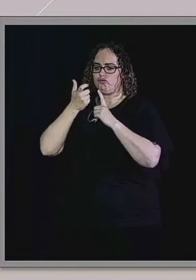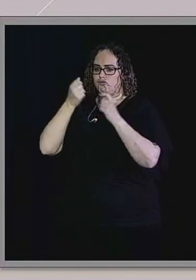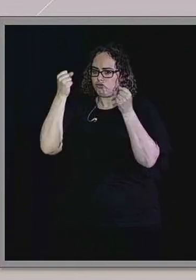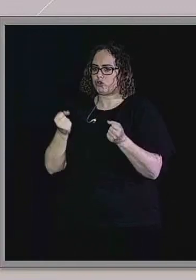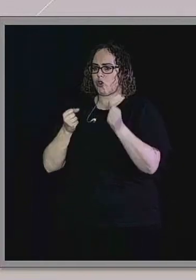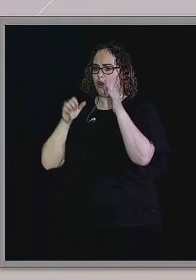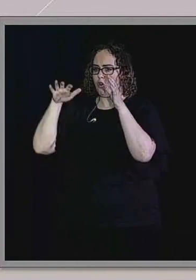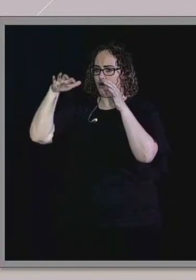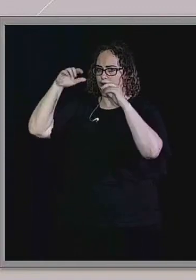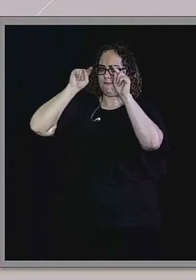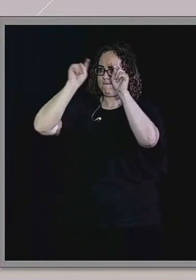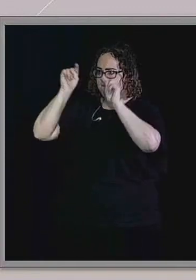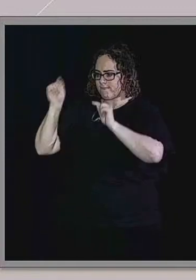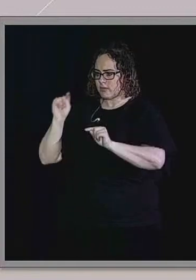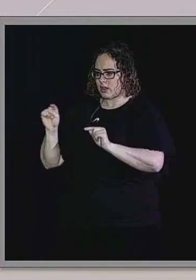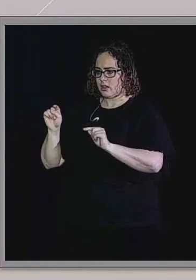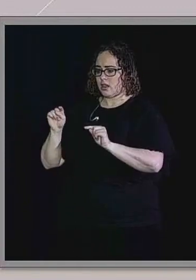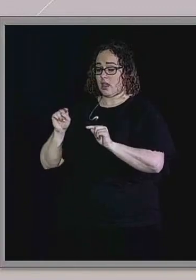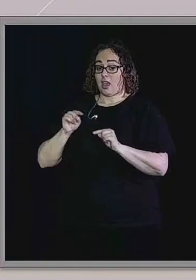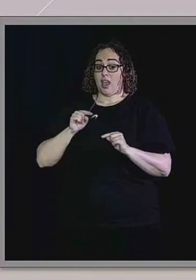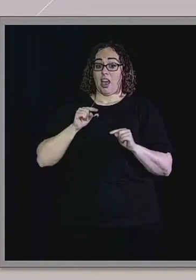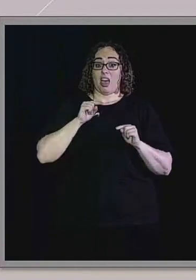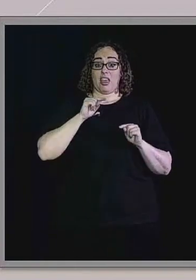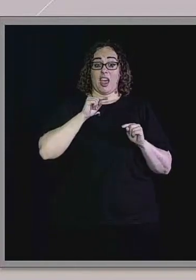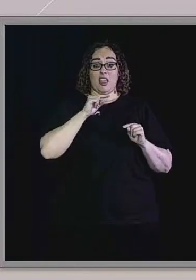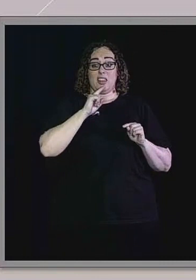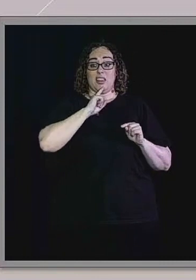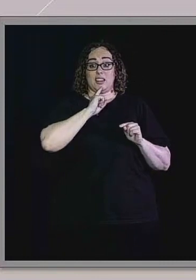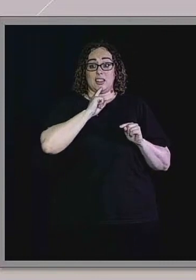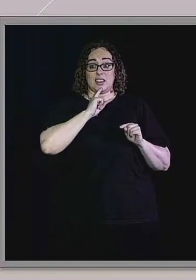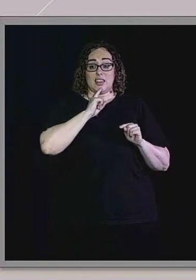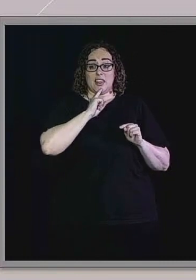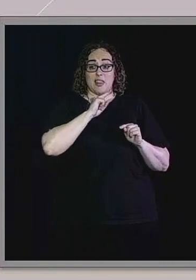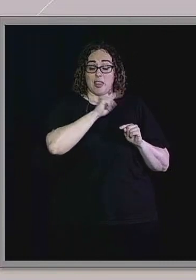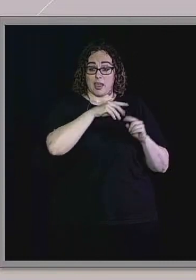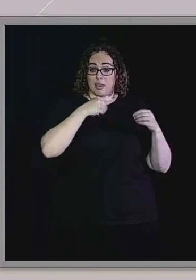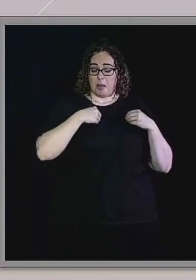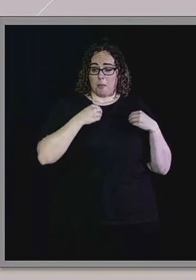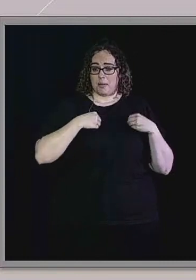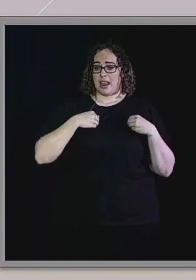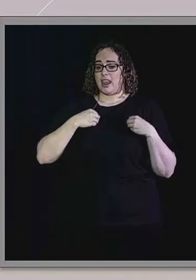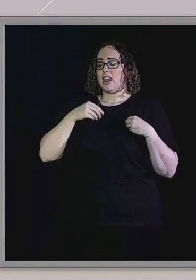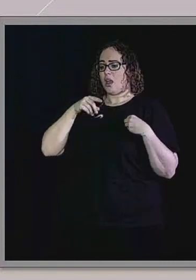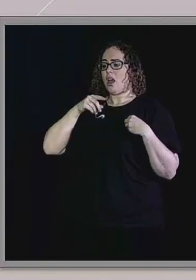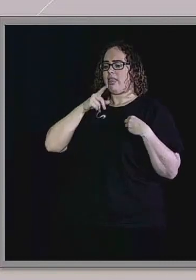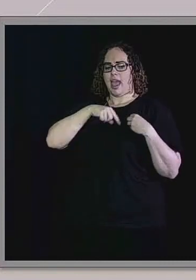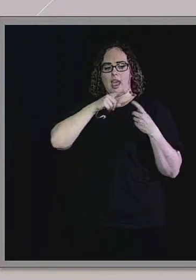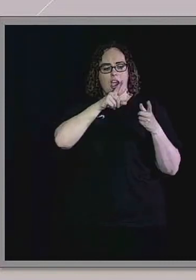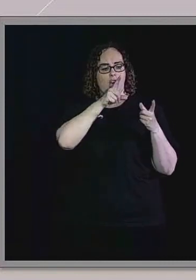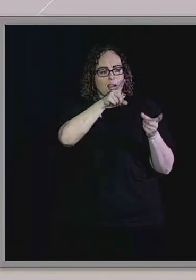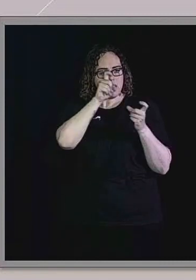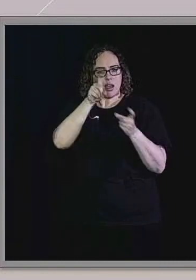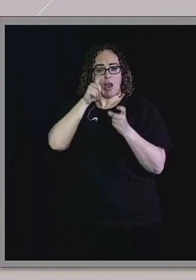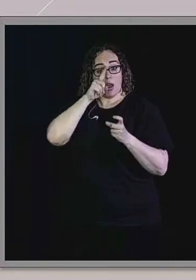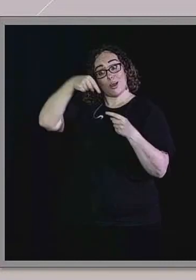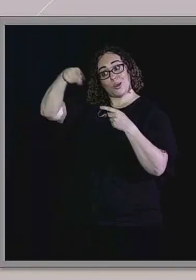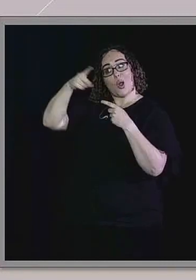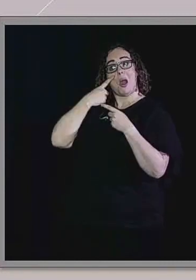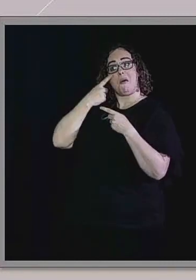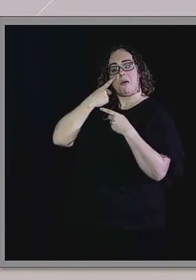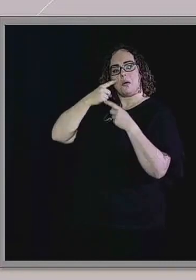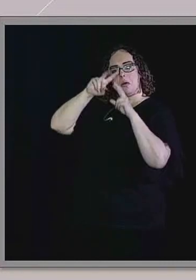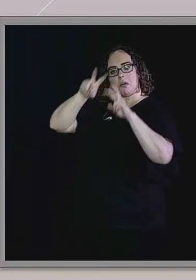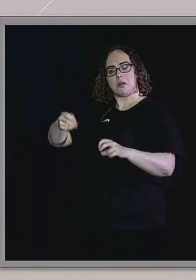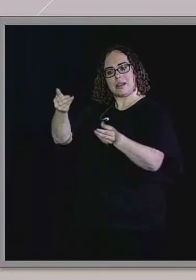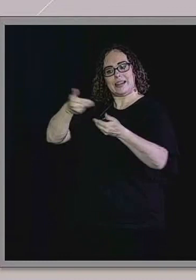well, you didn't declare all these sites, and that's because you hired a bunch of consultants who actually were just wanting to get the project approved rather than